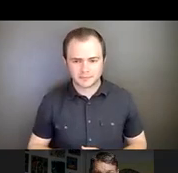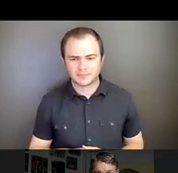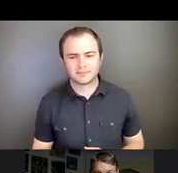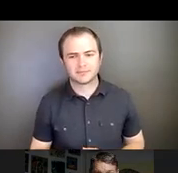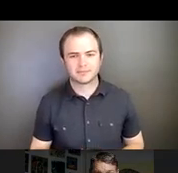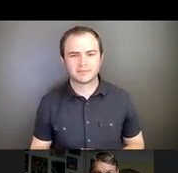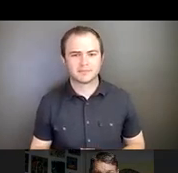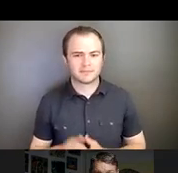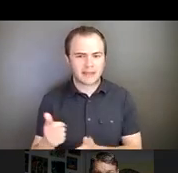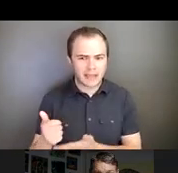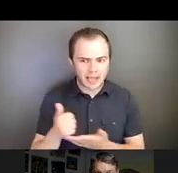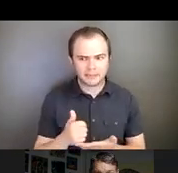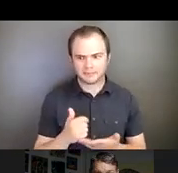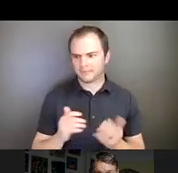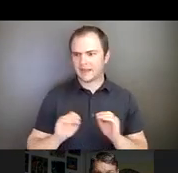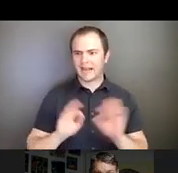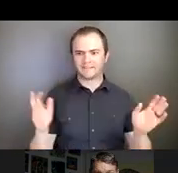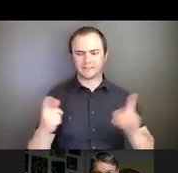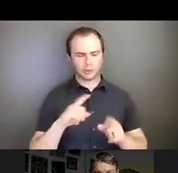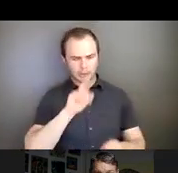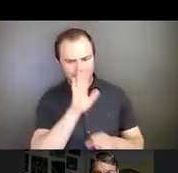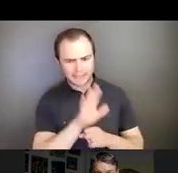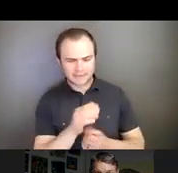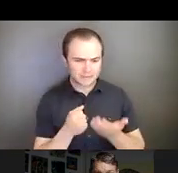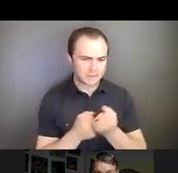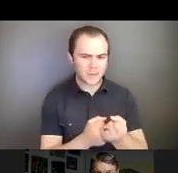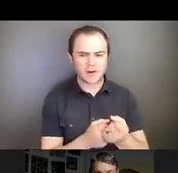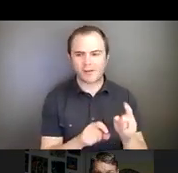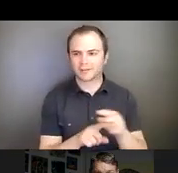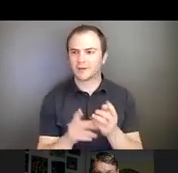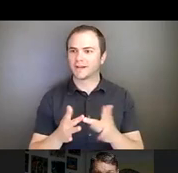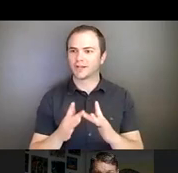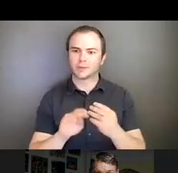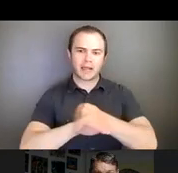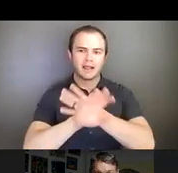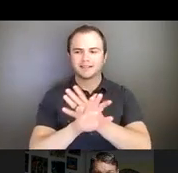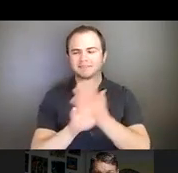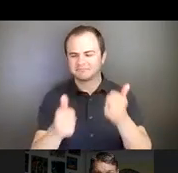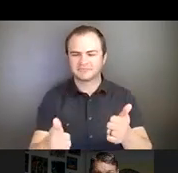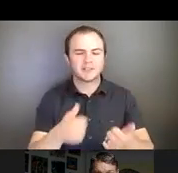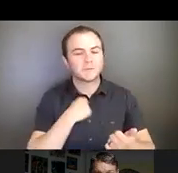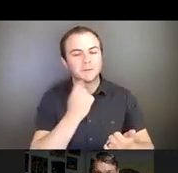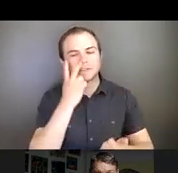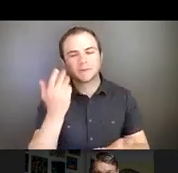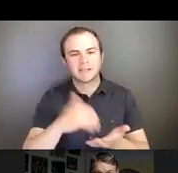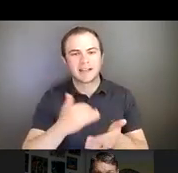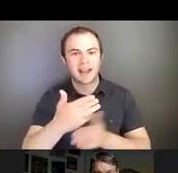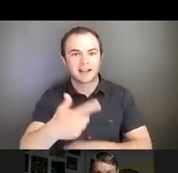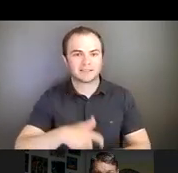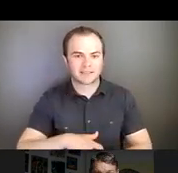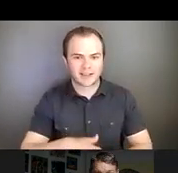commitment and sharing your virtual presence with us. So we'll see you again next time. Someone else is